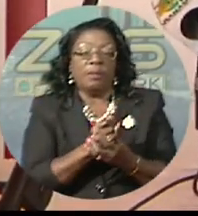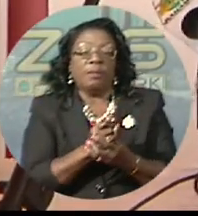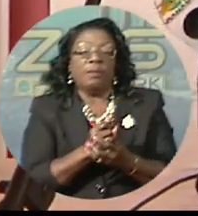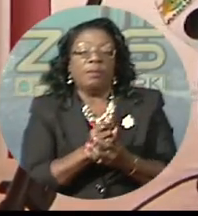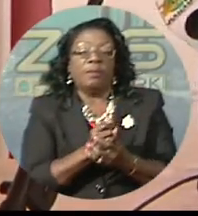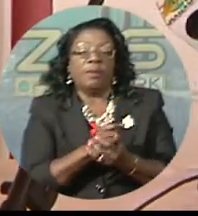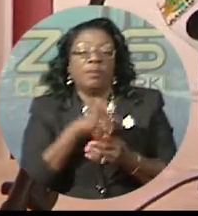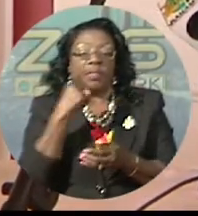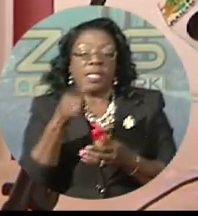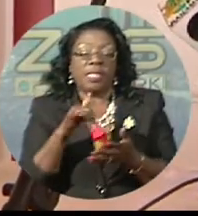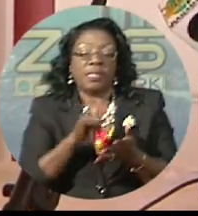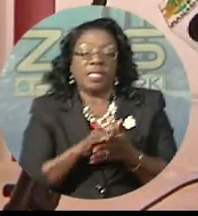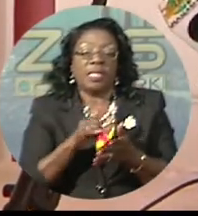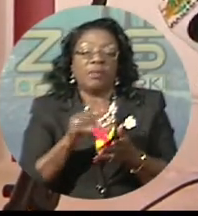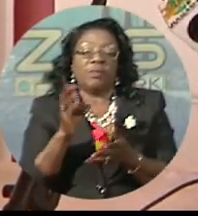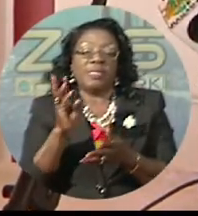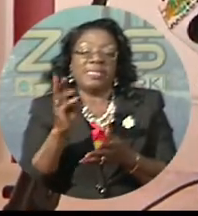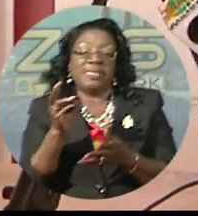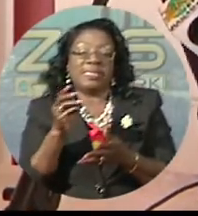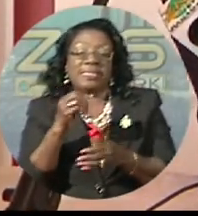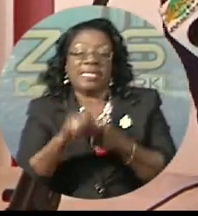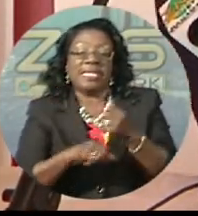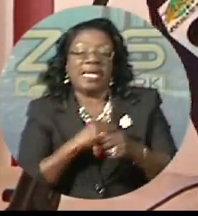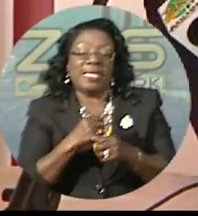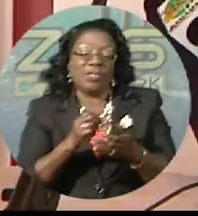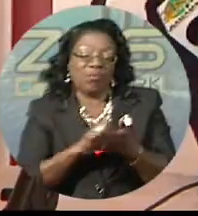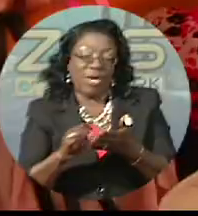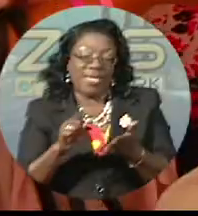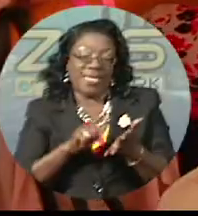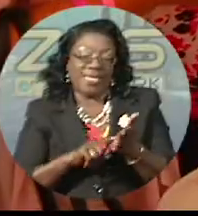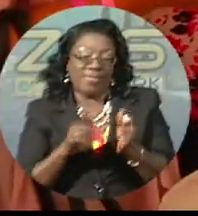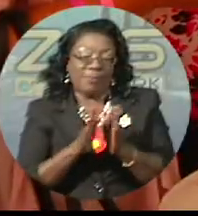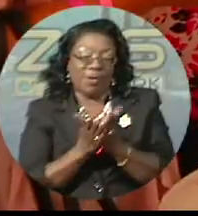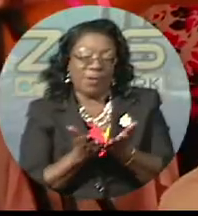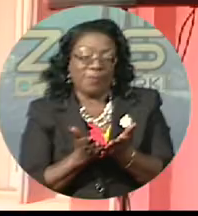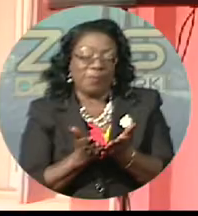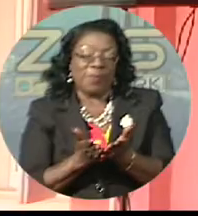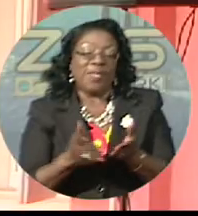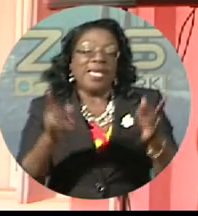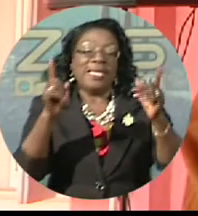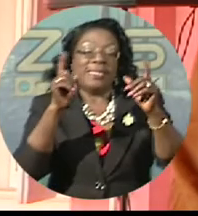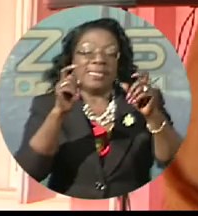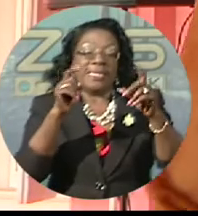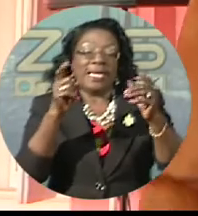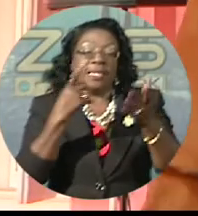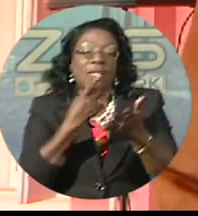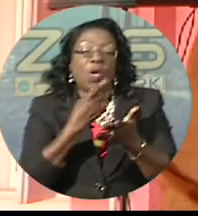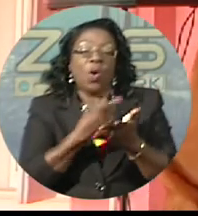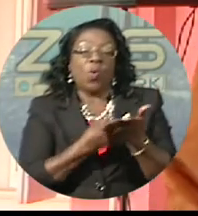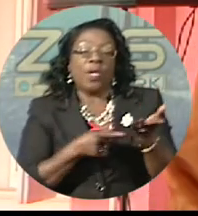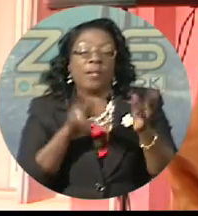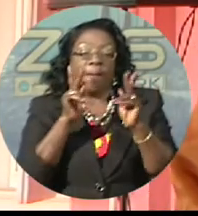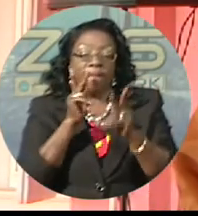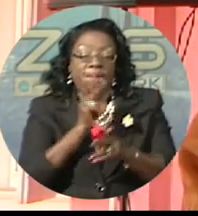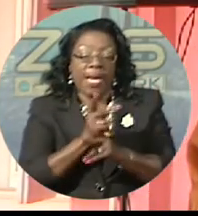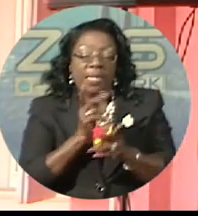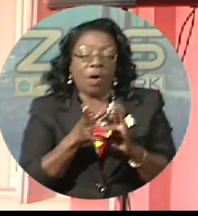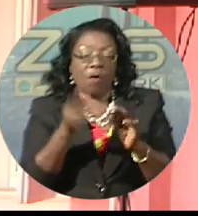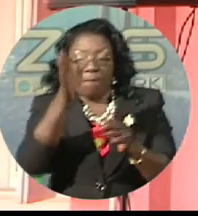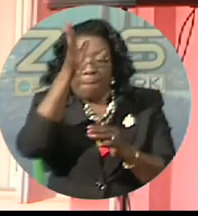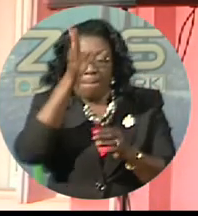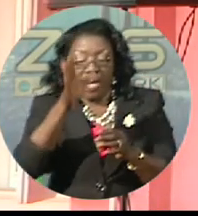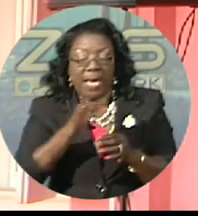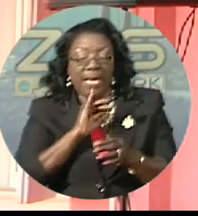Gideman, who says it was 16 years in the making. The title, What Manner of Man Is This?, is very similar to